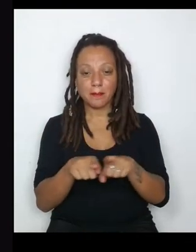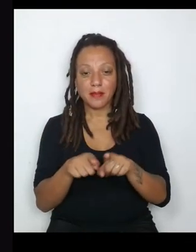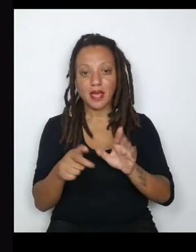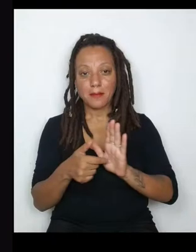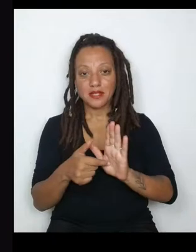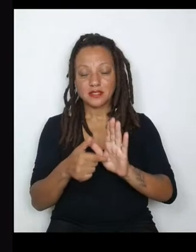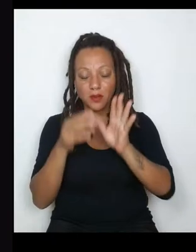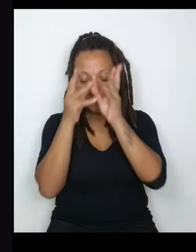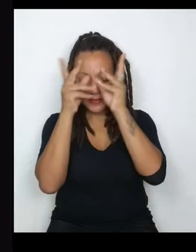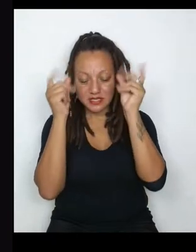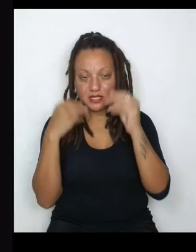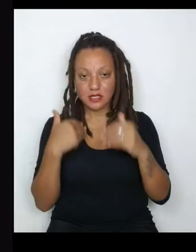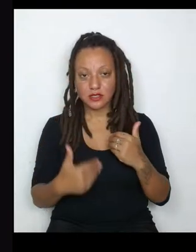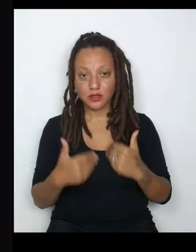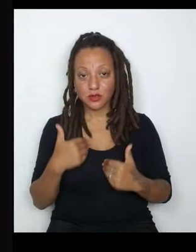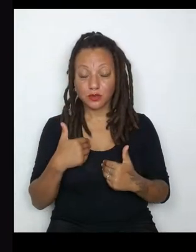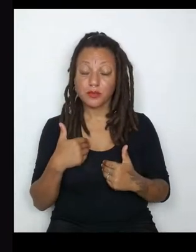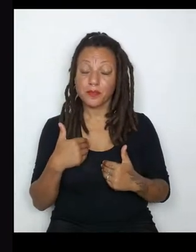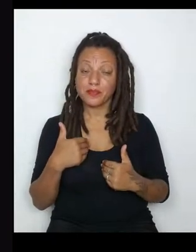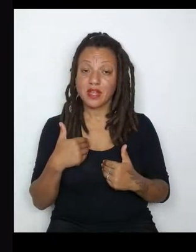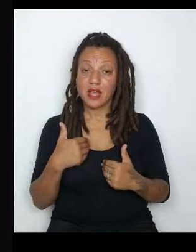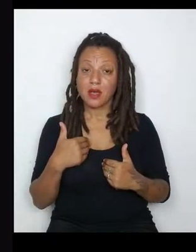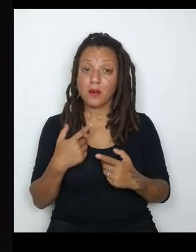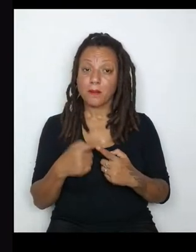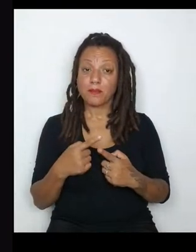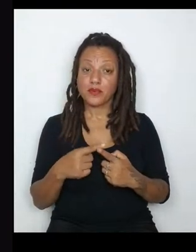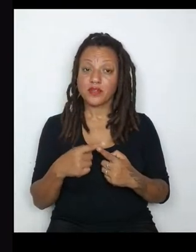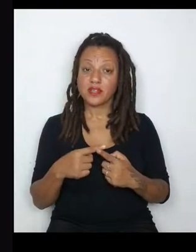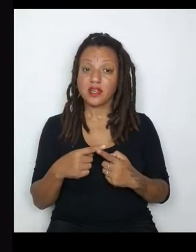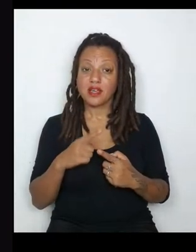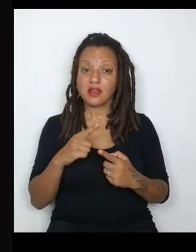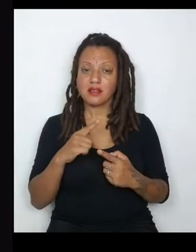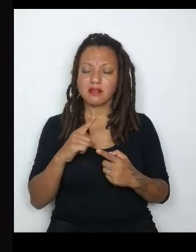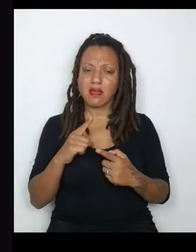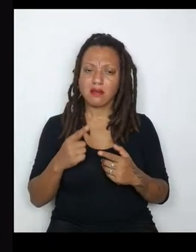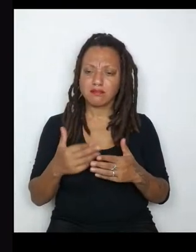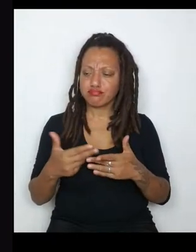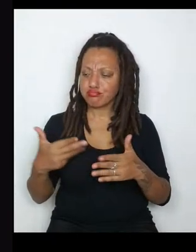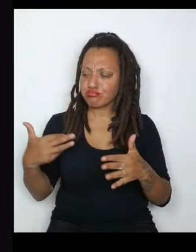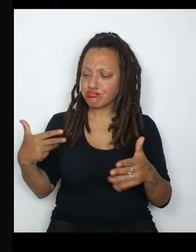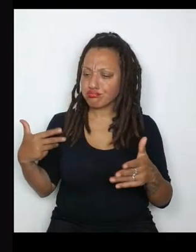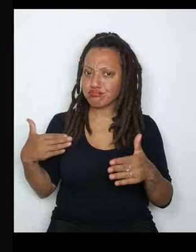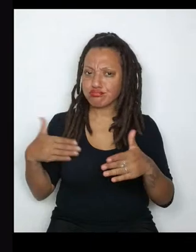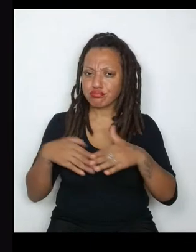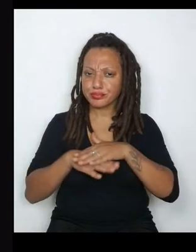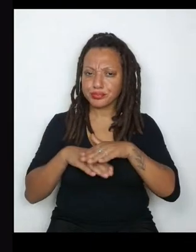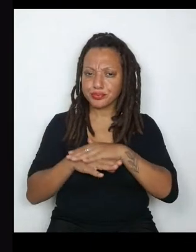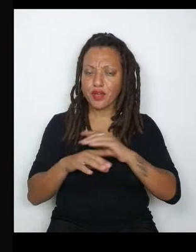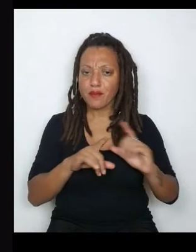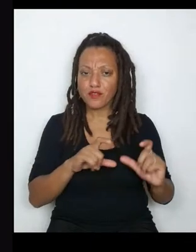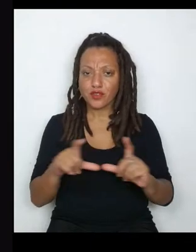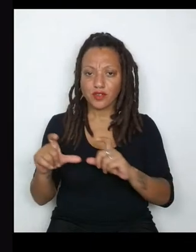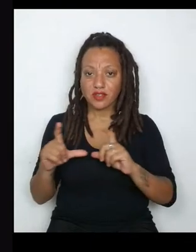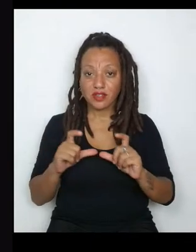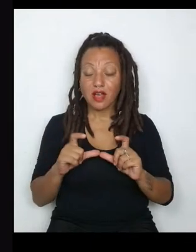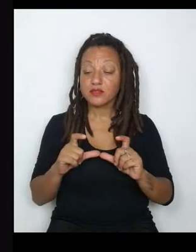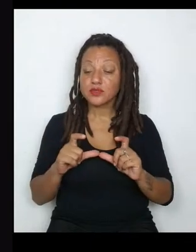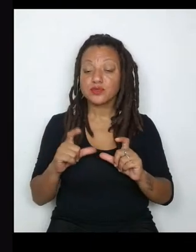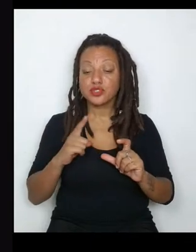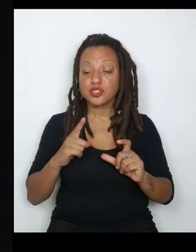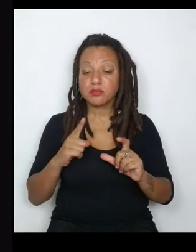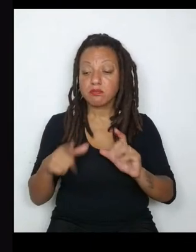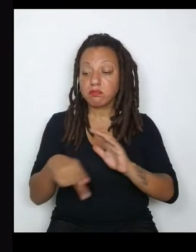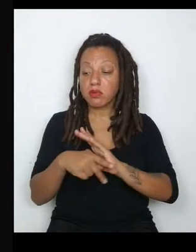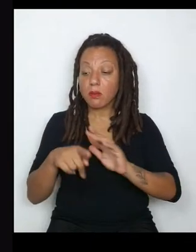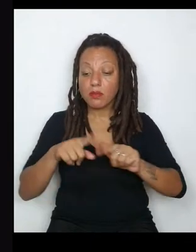extensive photographic archive of photographic artifacts okay i'm going to cut a